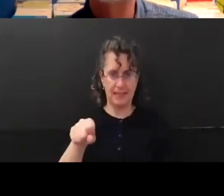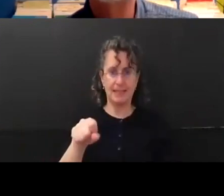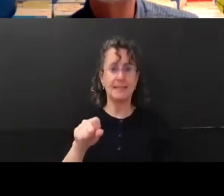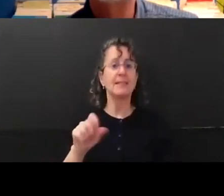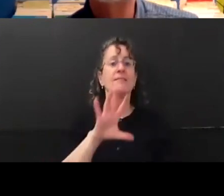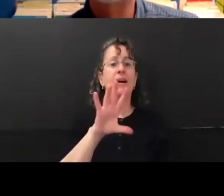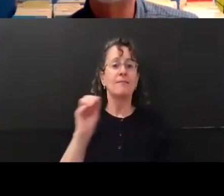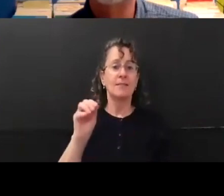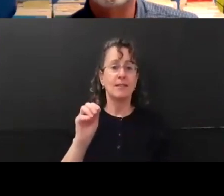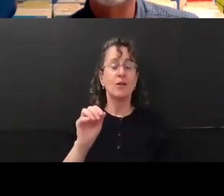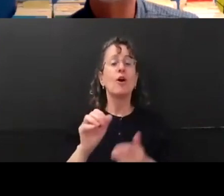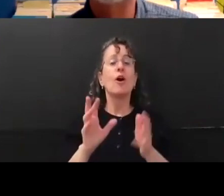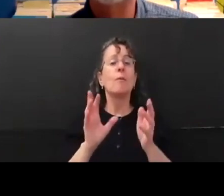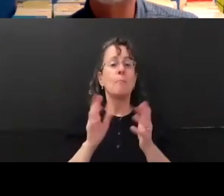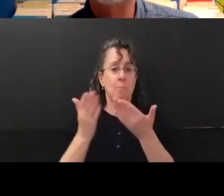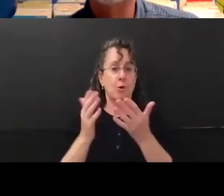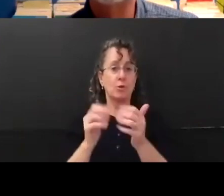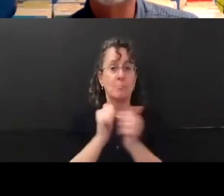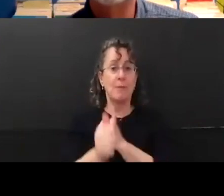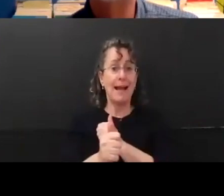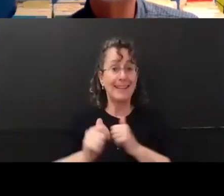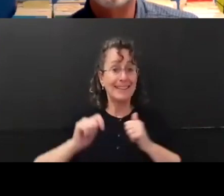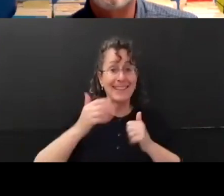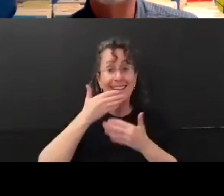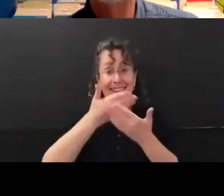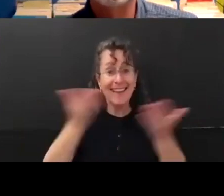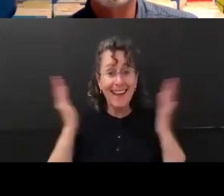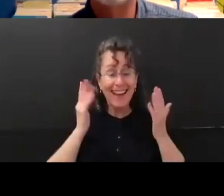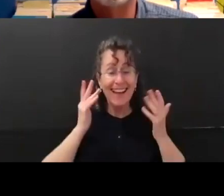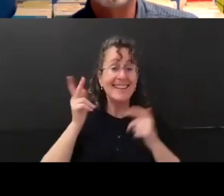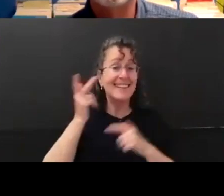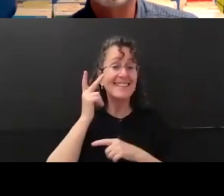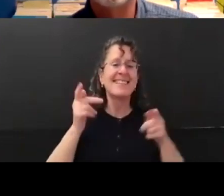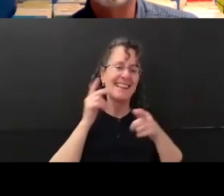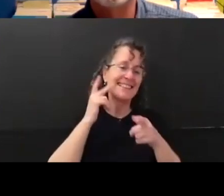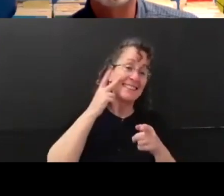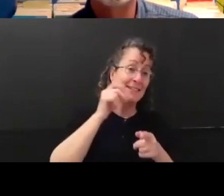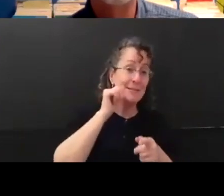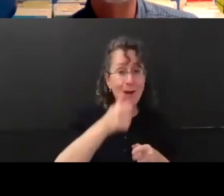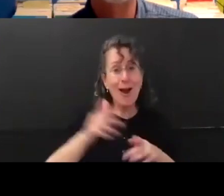5-0. Thanks, everyone. See you tomorrow. See you later. Hi, Mom.